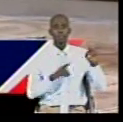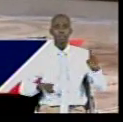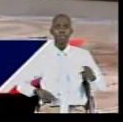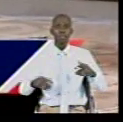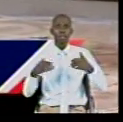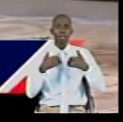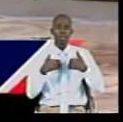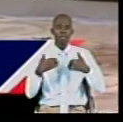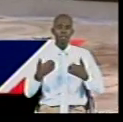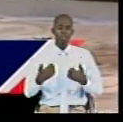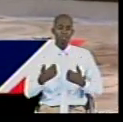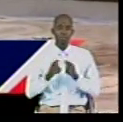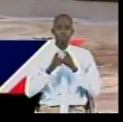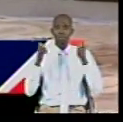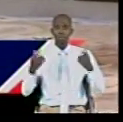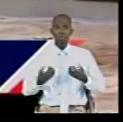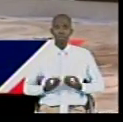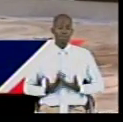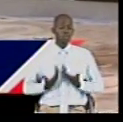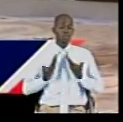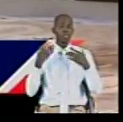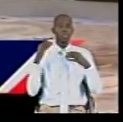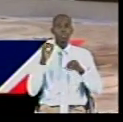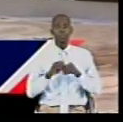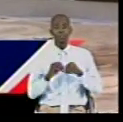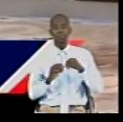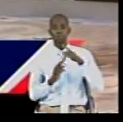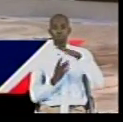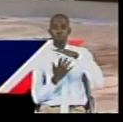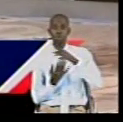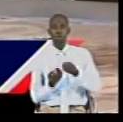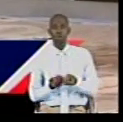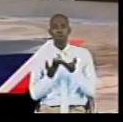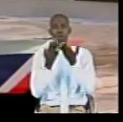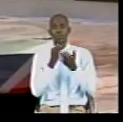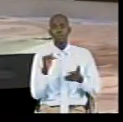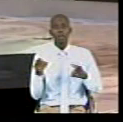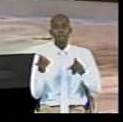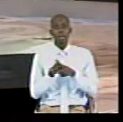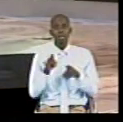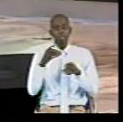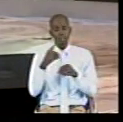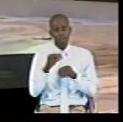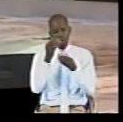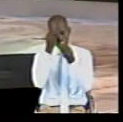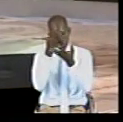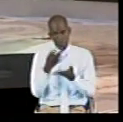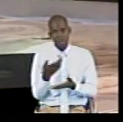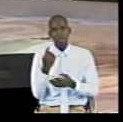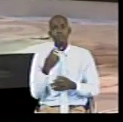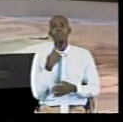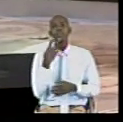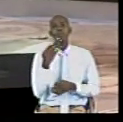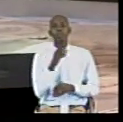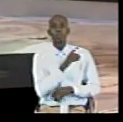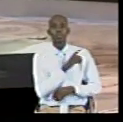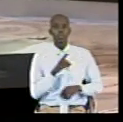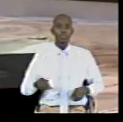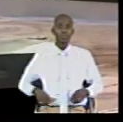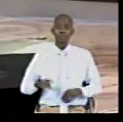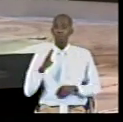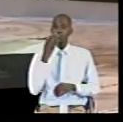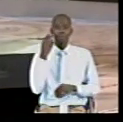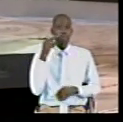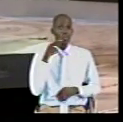in burnt offerings and sacrifices, as in obeying the voice of the Lord. Behold,